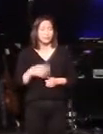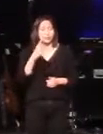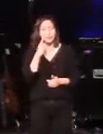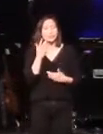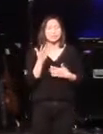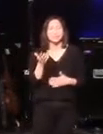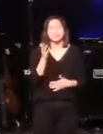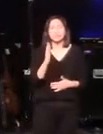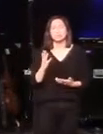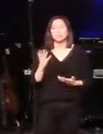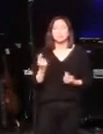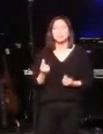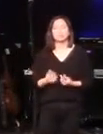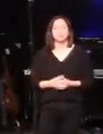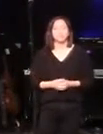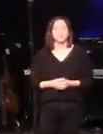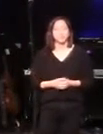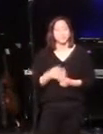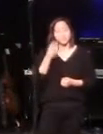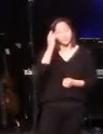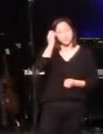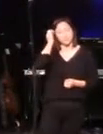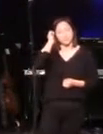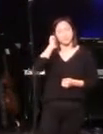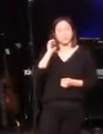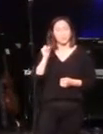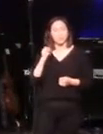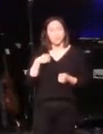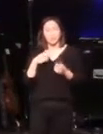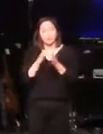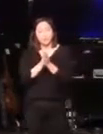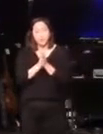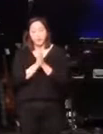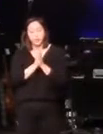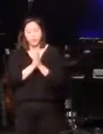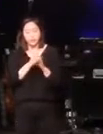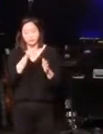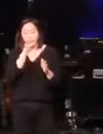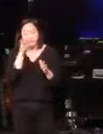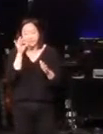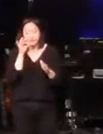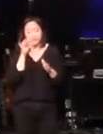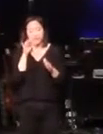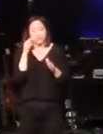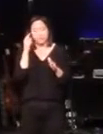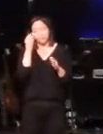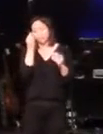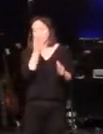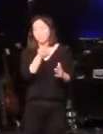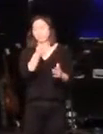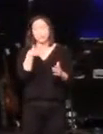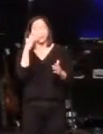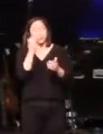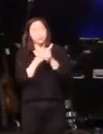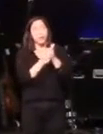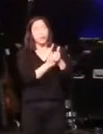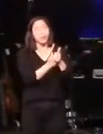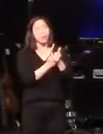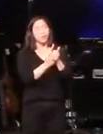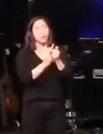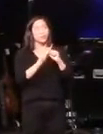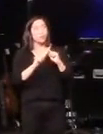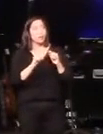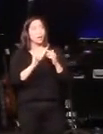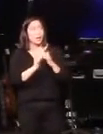do?" And I went up and I was praying and fasting over this, and I said, I'm going to follow you, but I don't know how this works. was